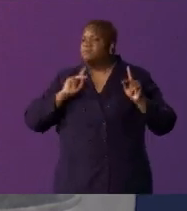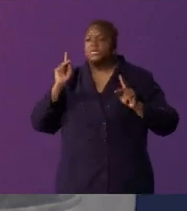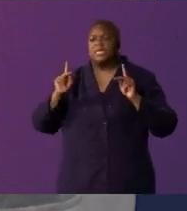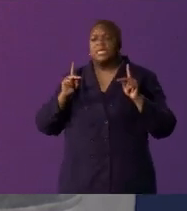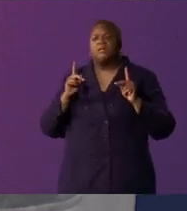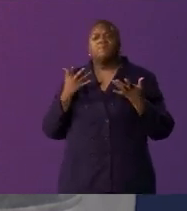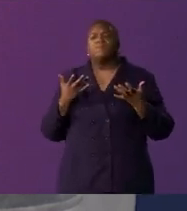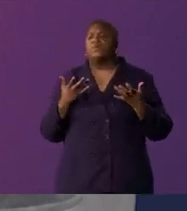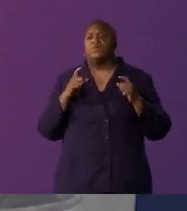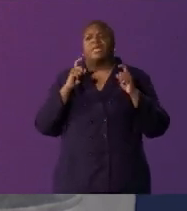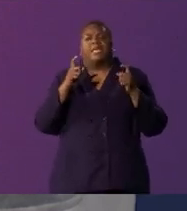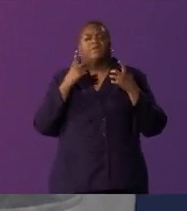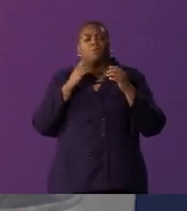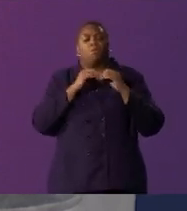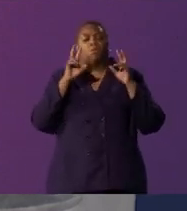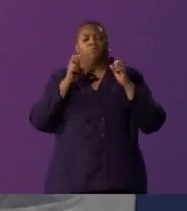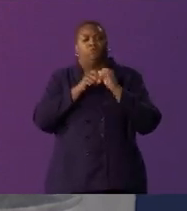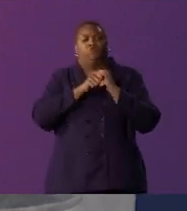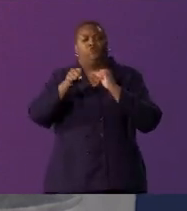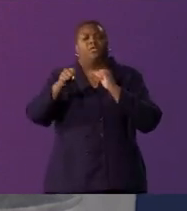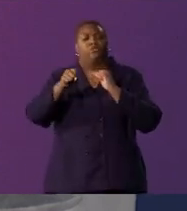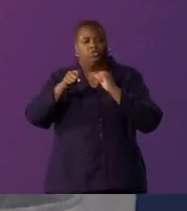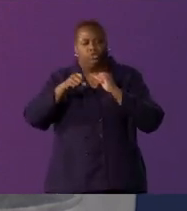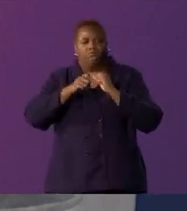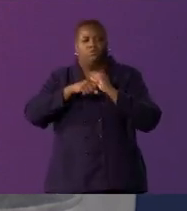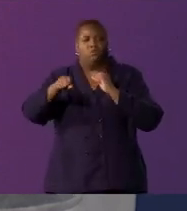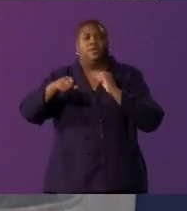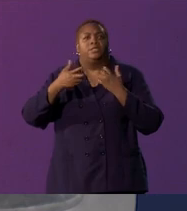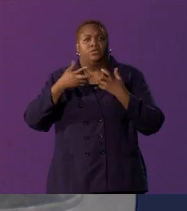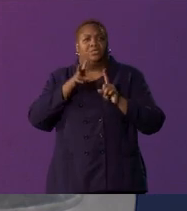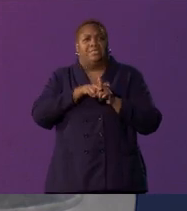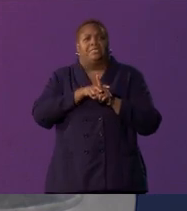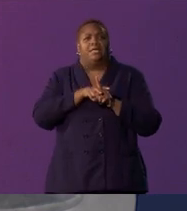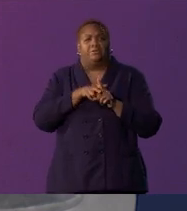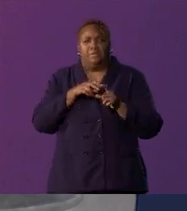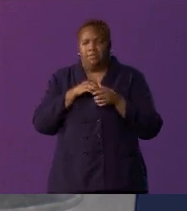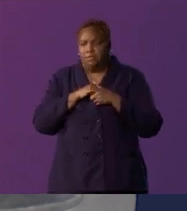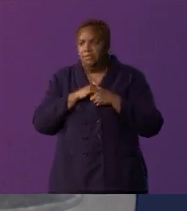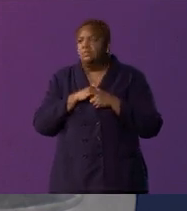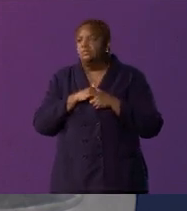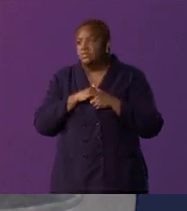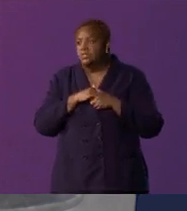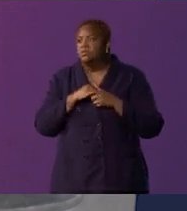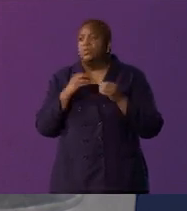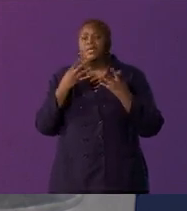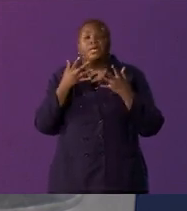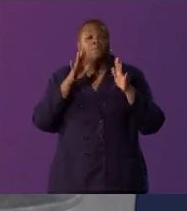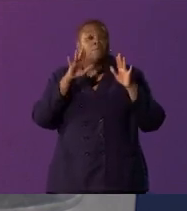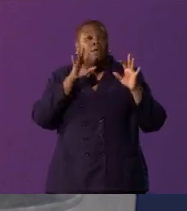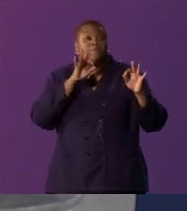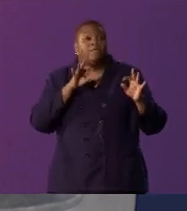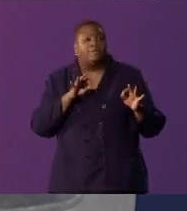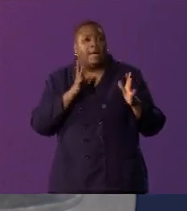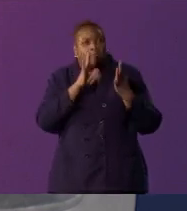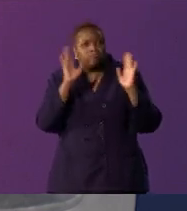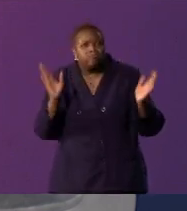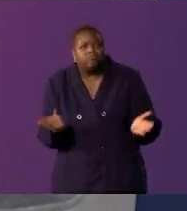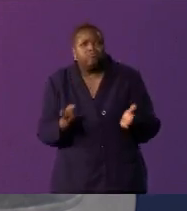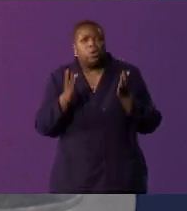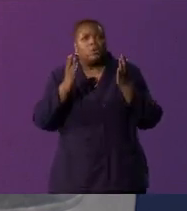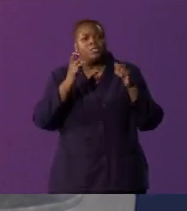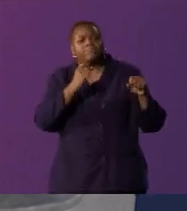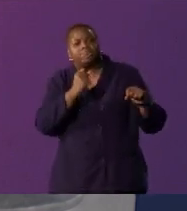them stretch assignments. It was a sink or swim place. And we gave them great feedback and pushed them and pulled